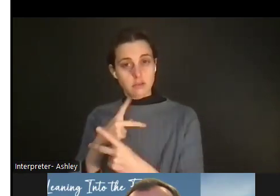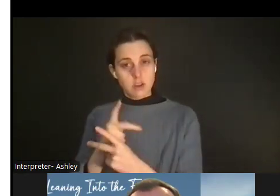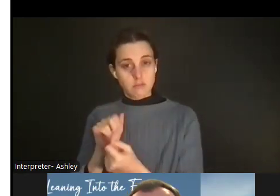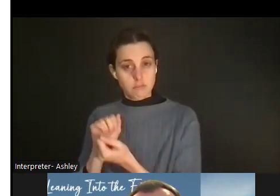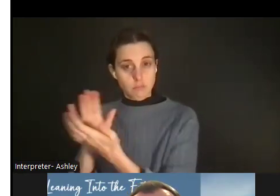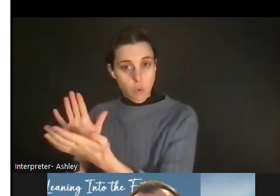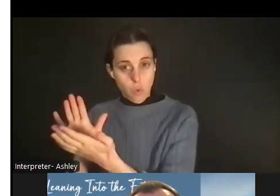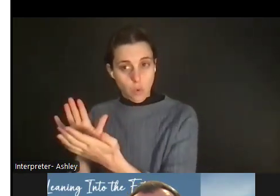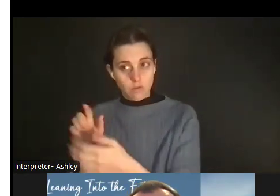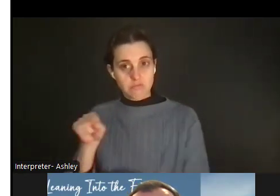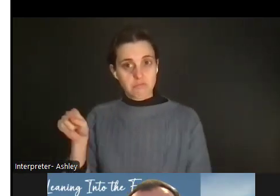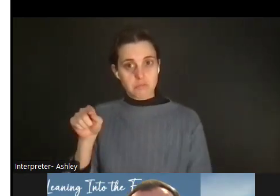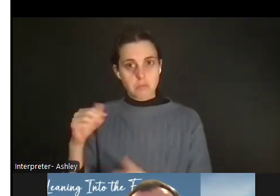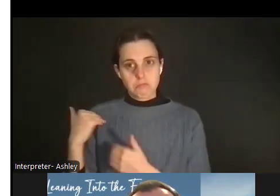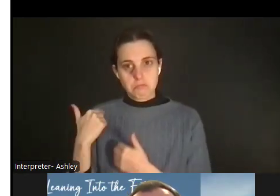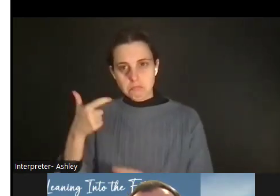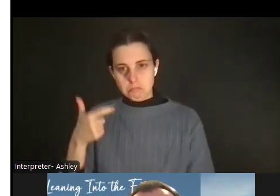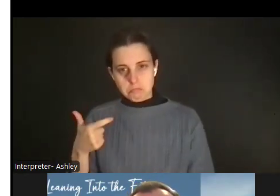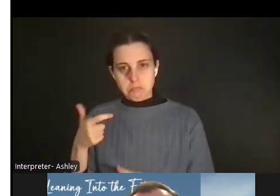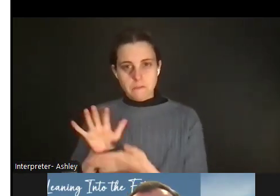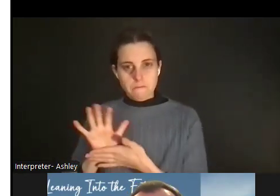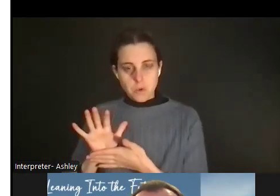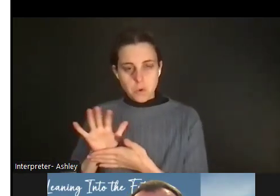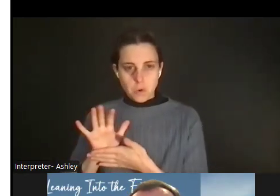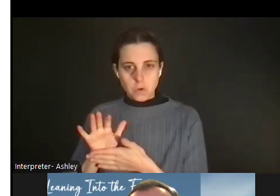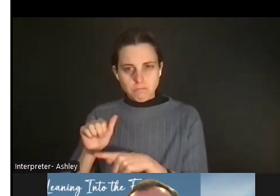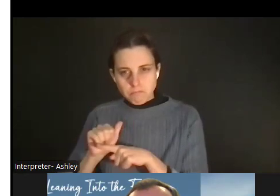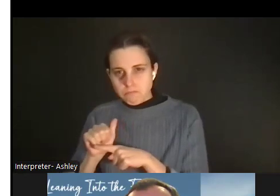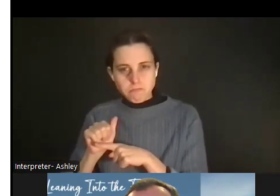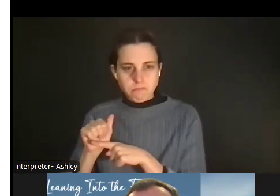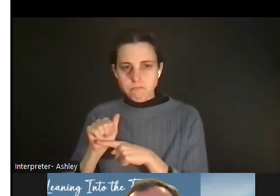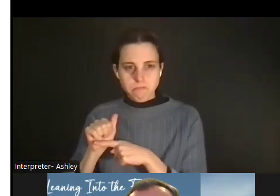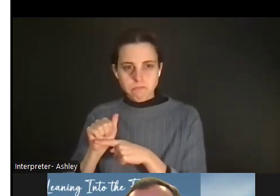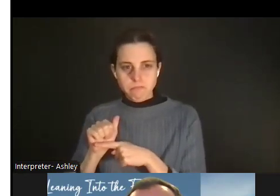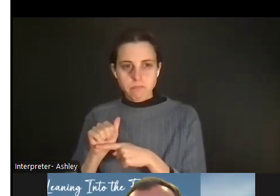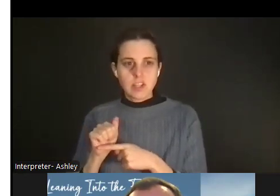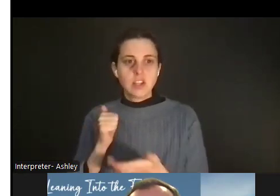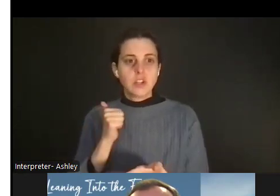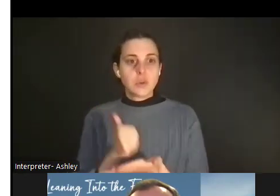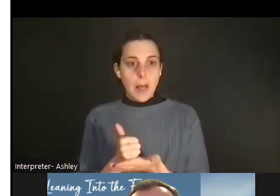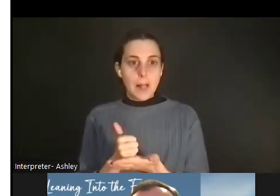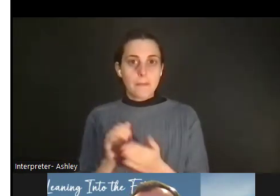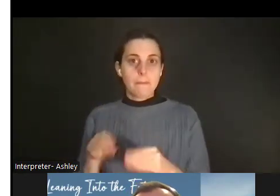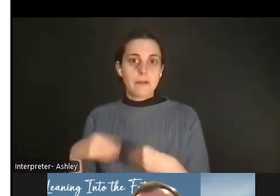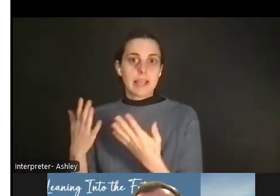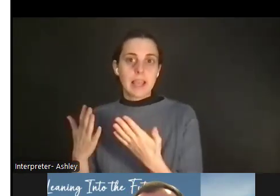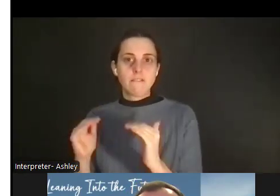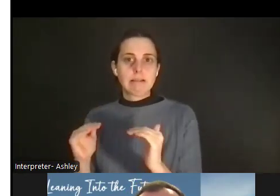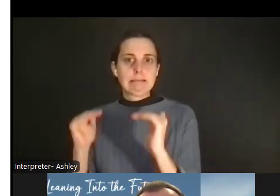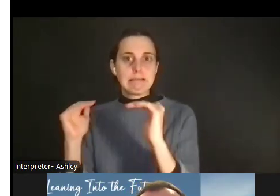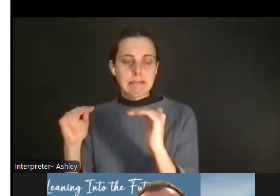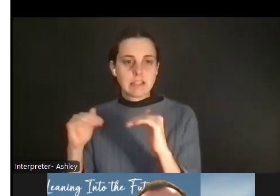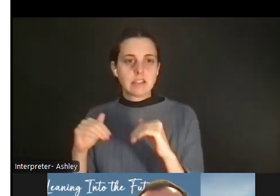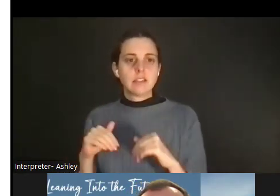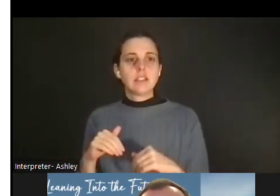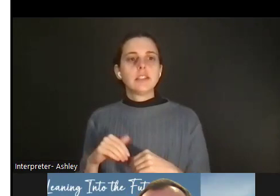next phase is to build our operational excellence belt by bundling those modules that can be